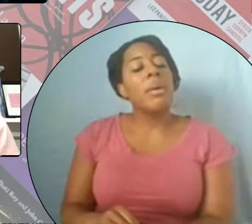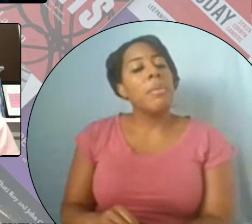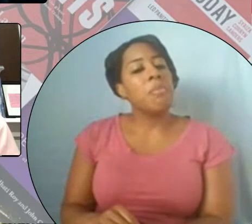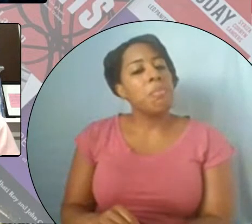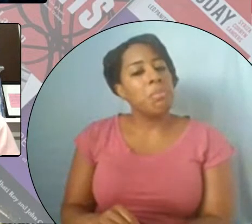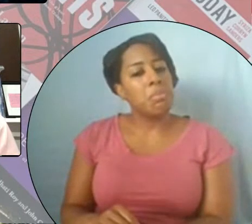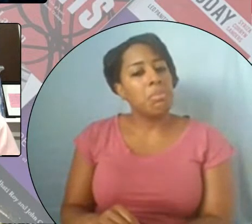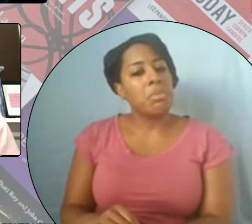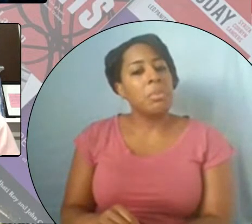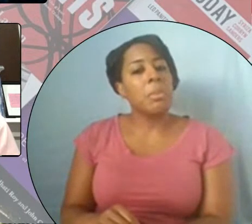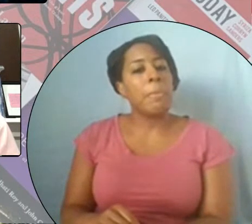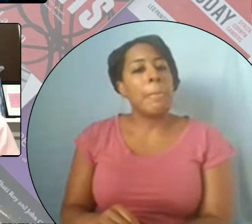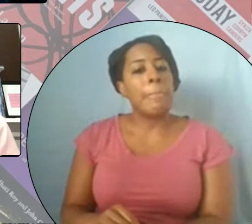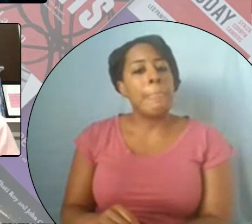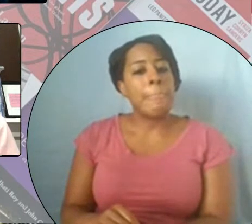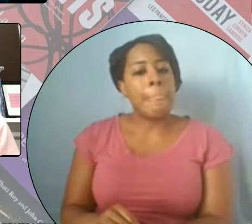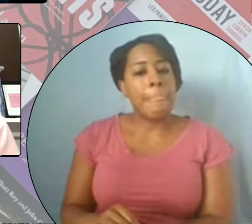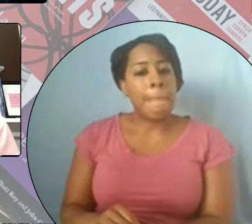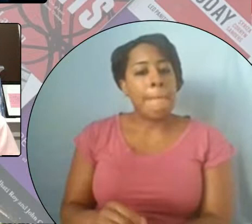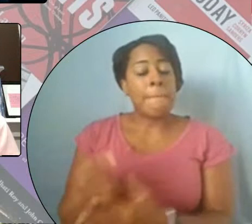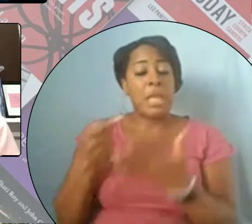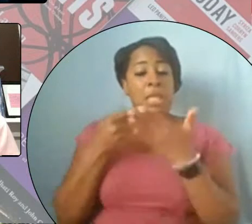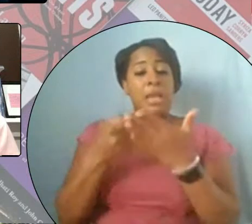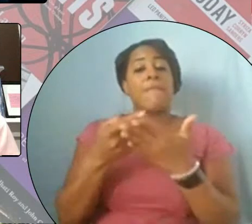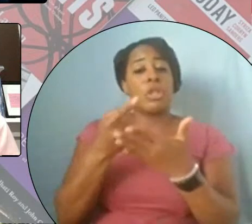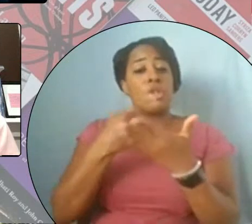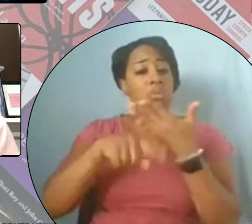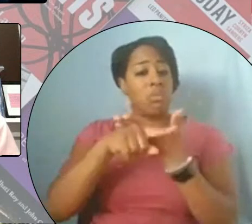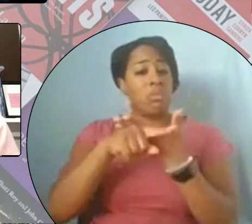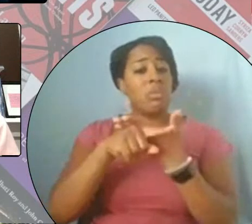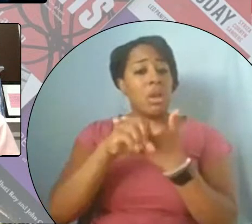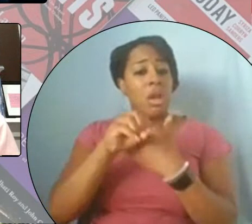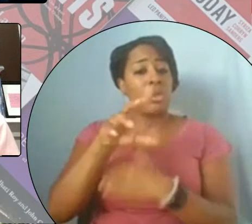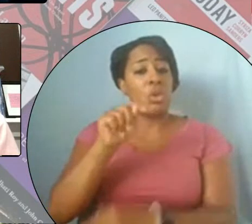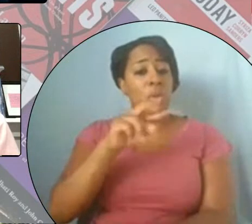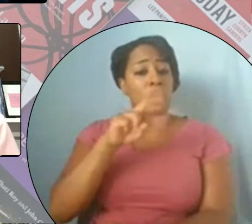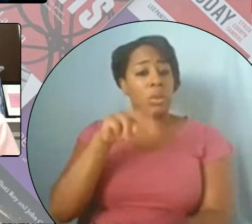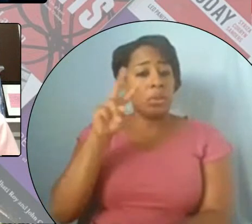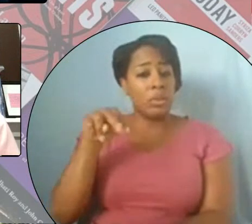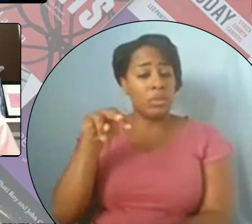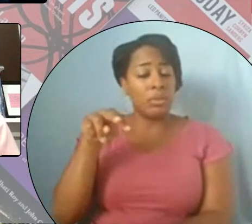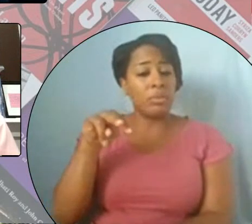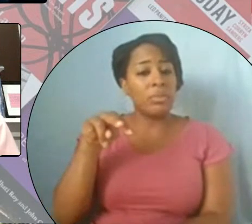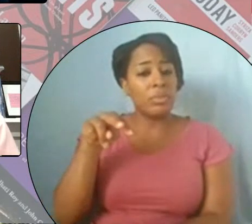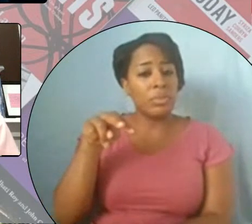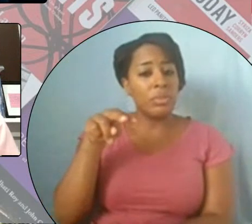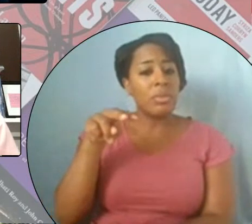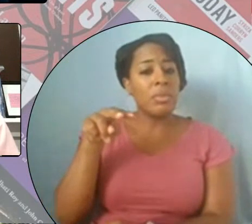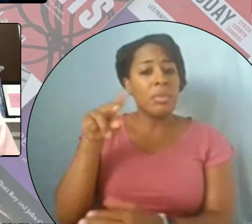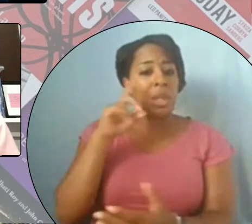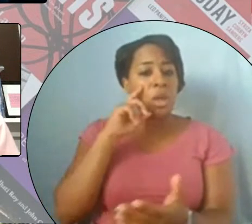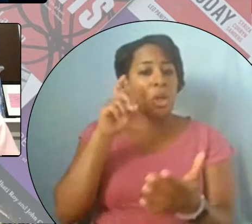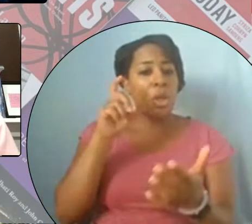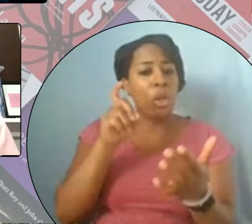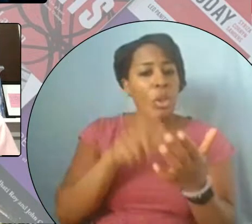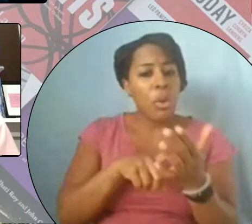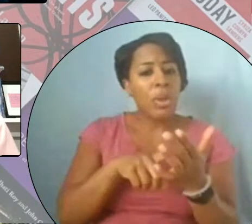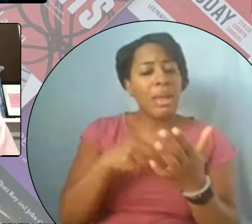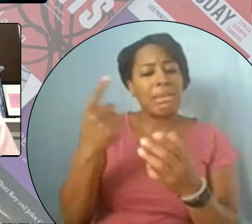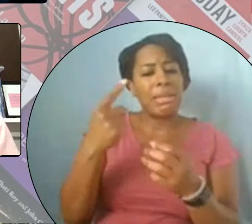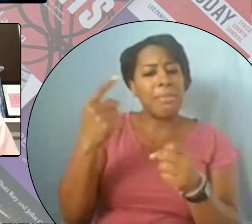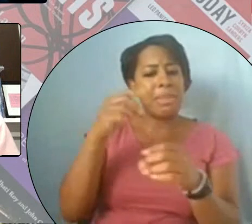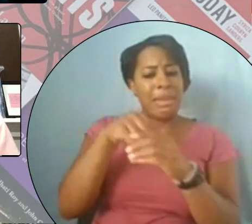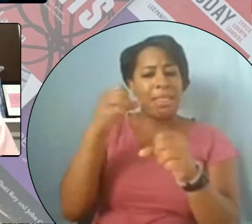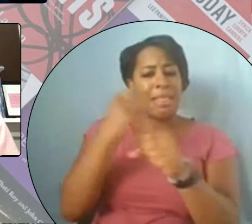the conversation, October 22nd, locating abolition within the fight against imperialism, we'll be discussing